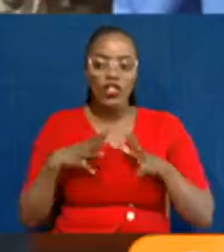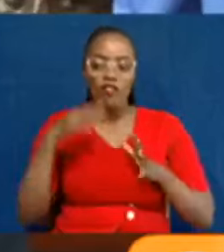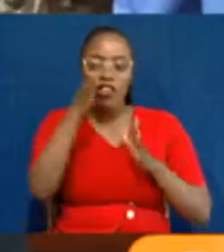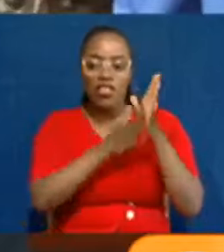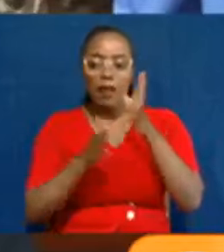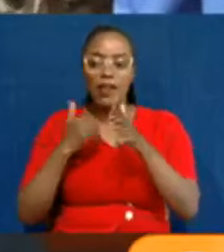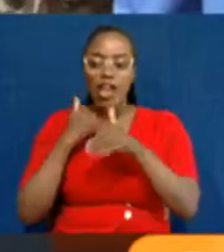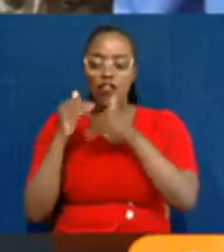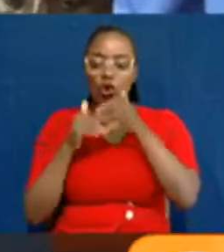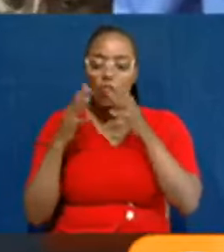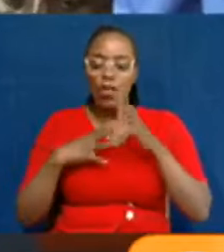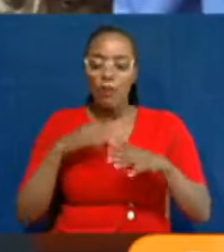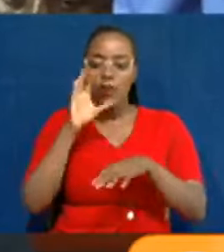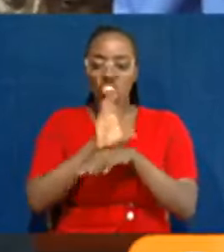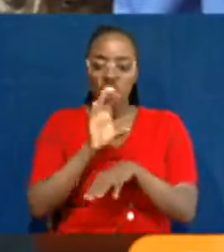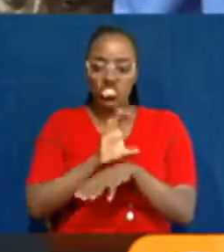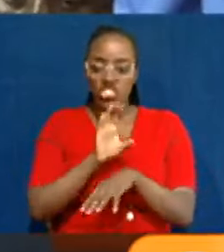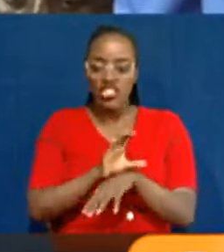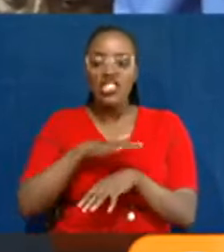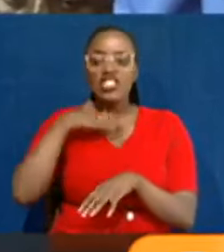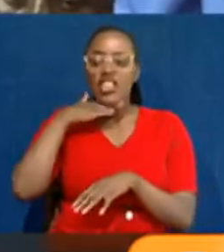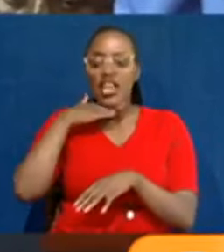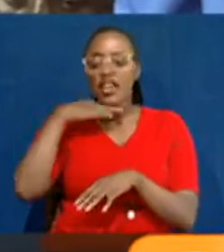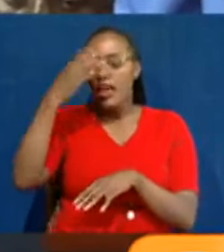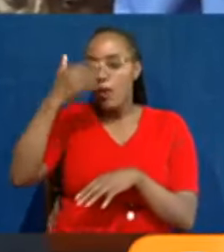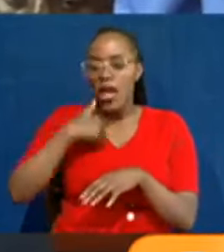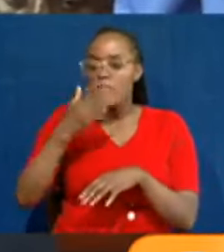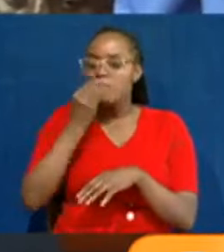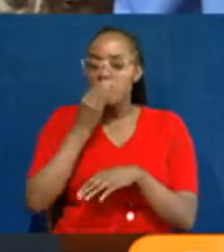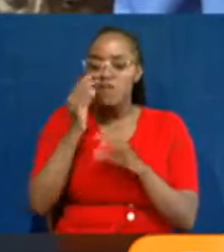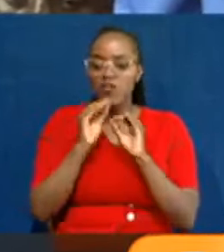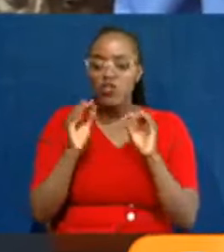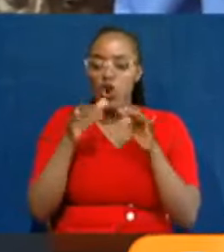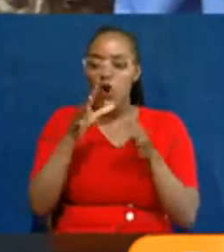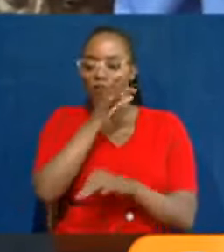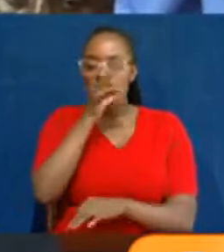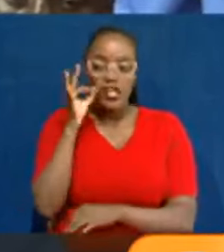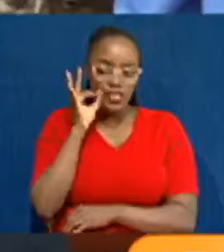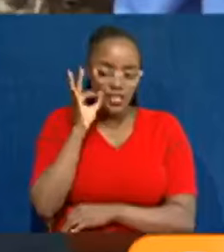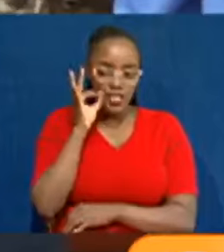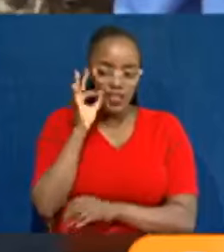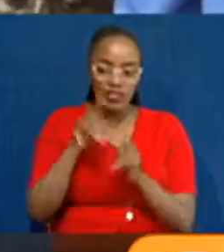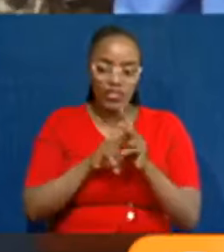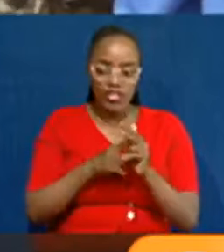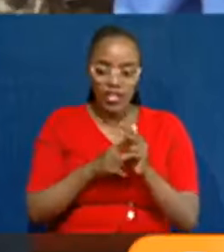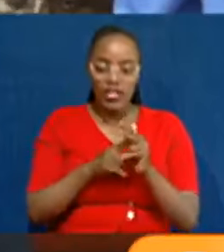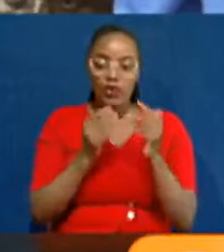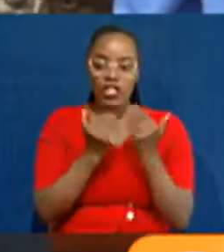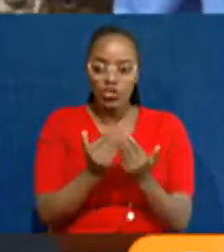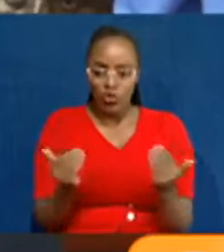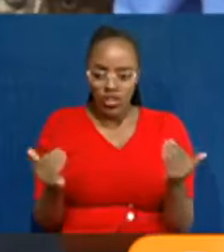to have everyone in the church die from starvation or fasting, starting from